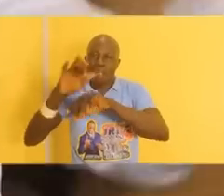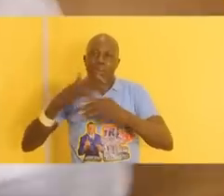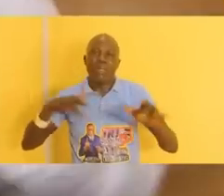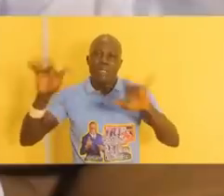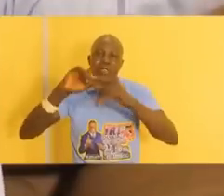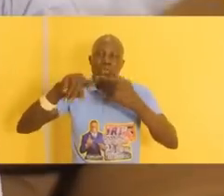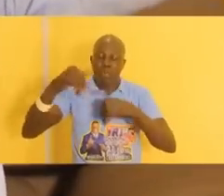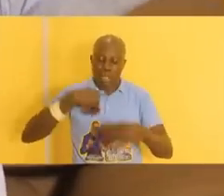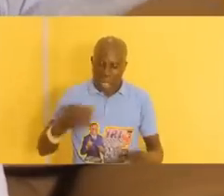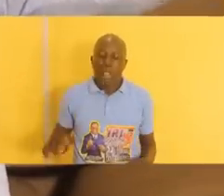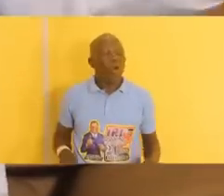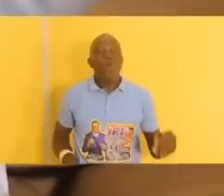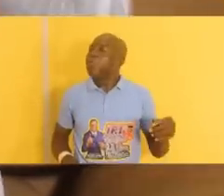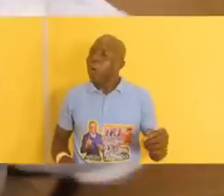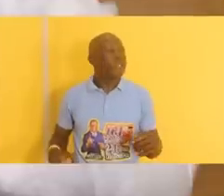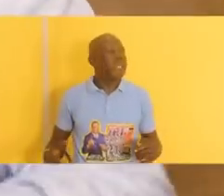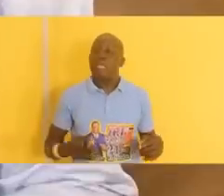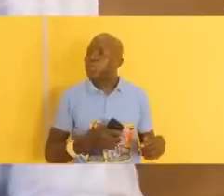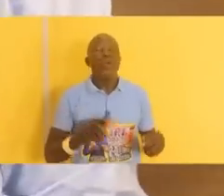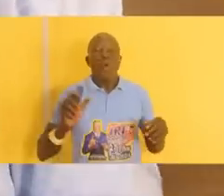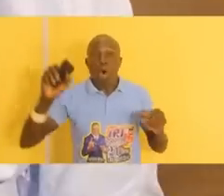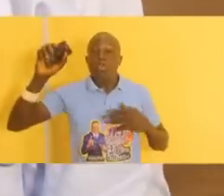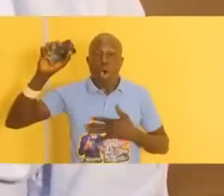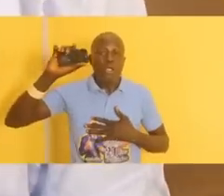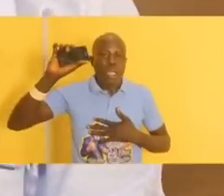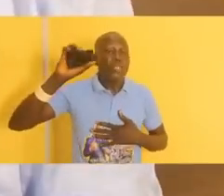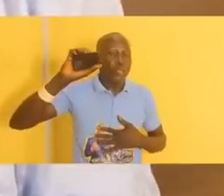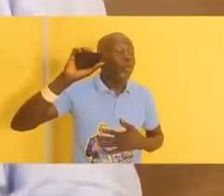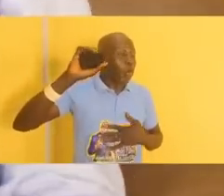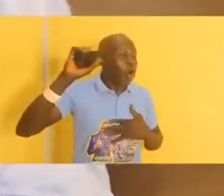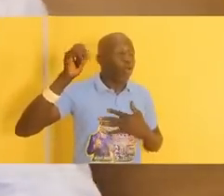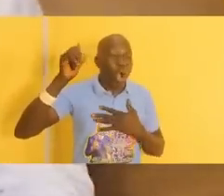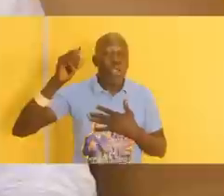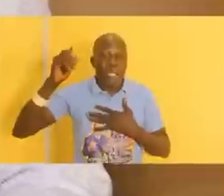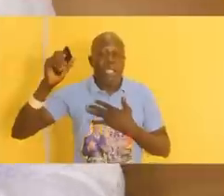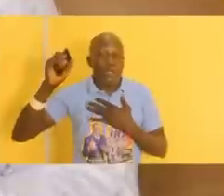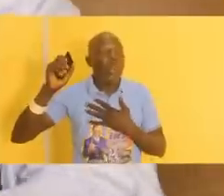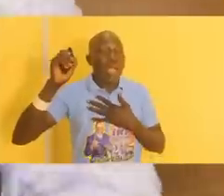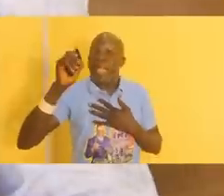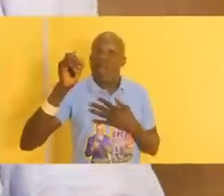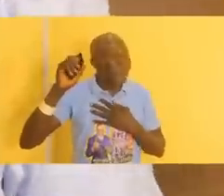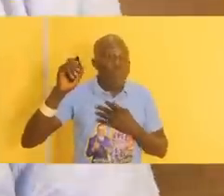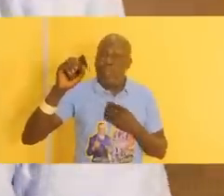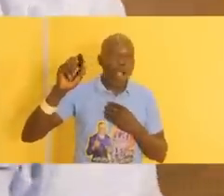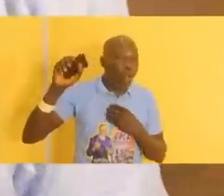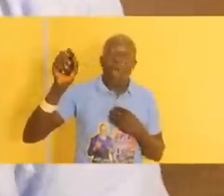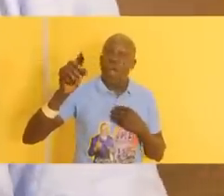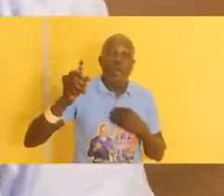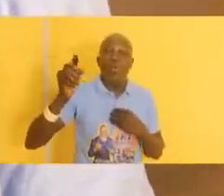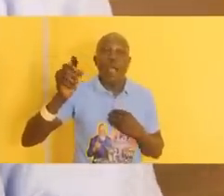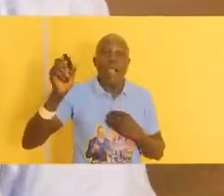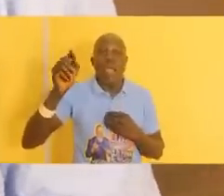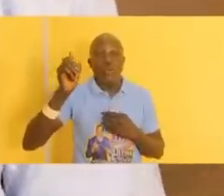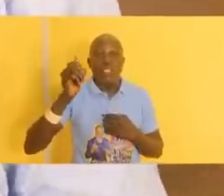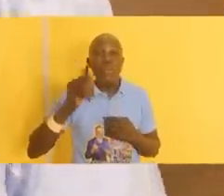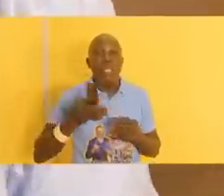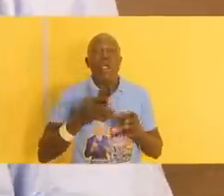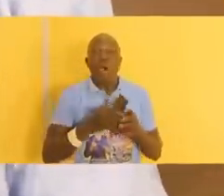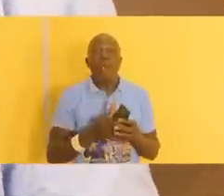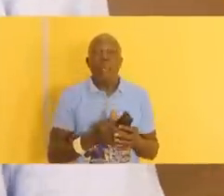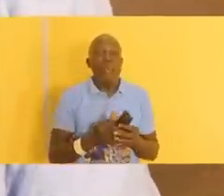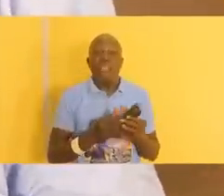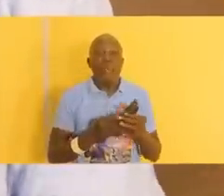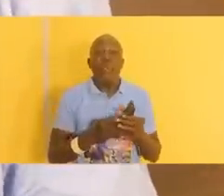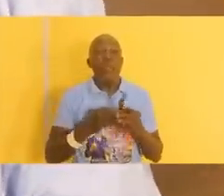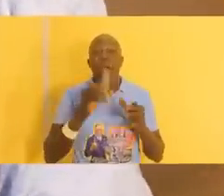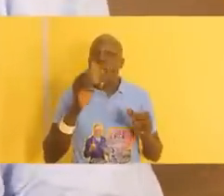me o ya do a o jesu sakata ka fe da la yo o jesu ya ko te wa dream